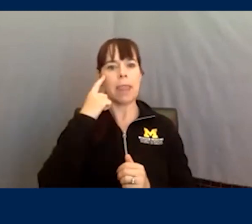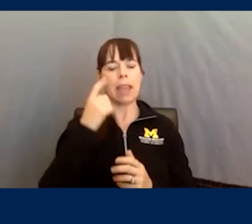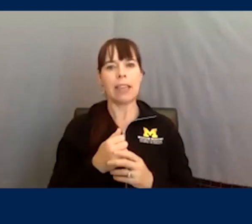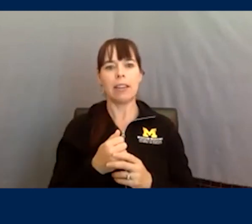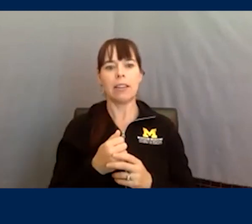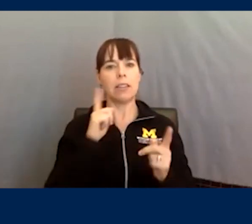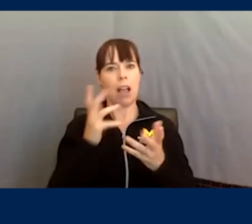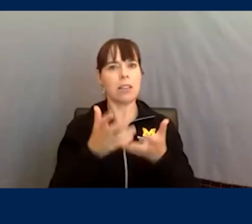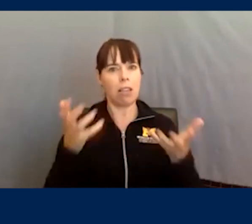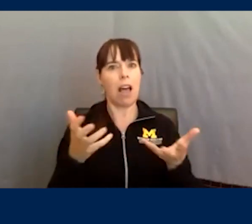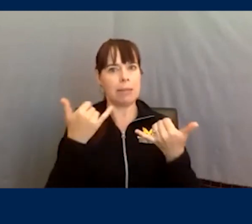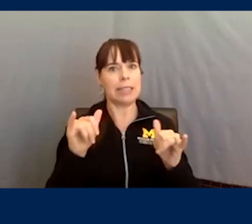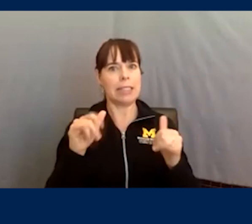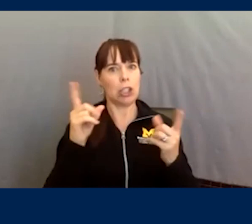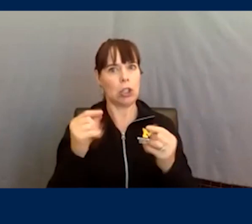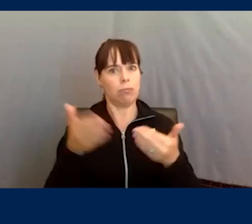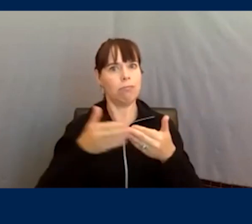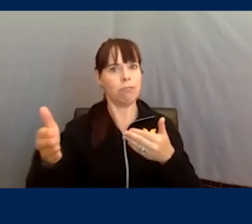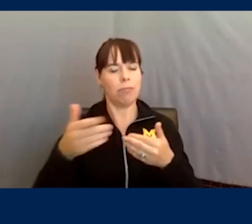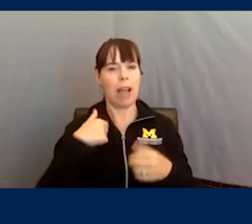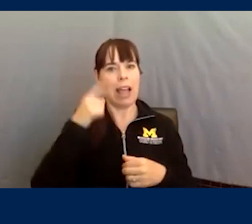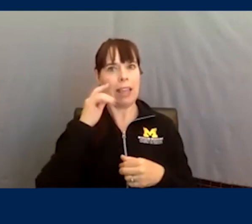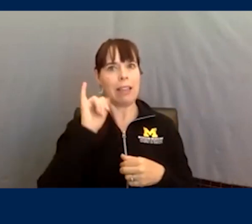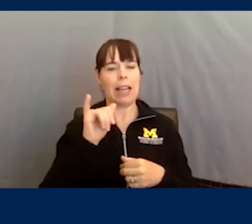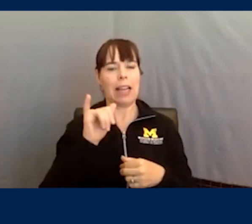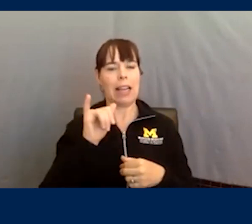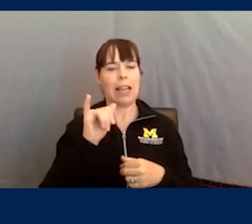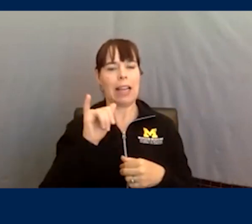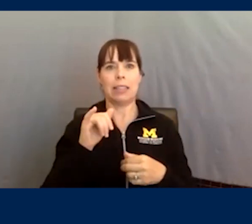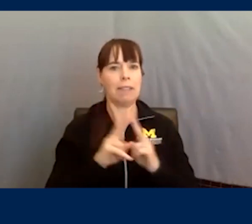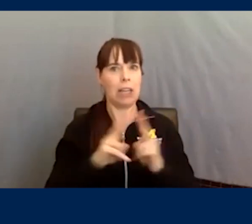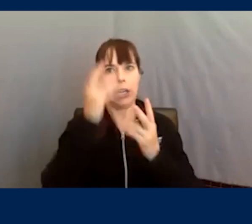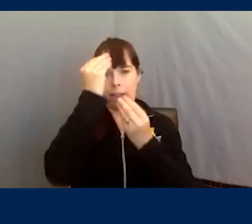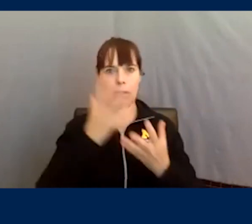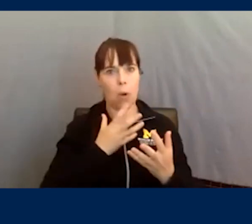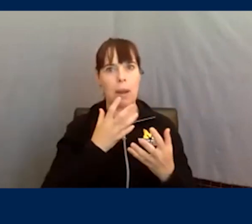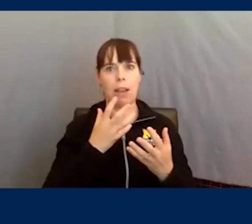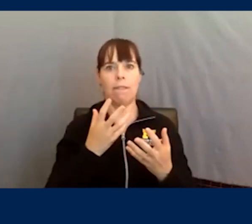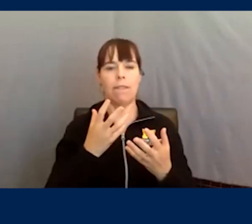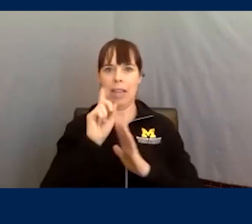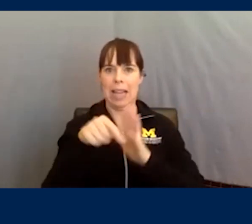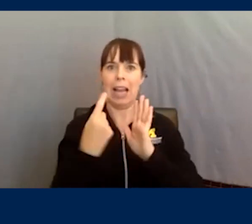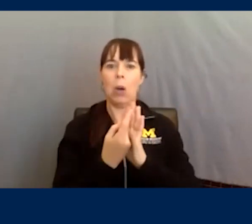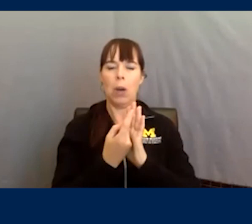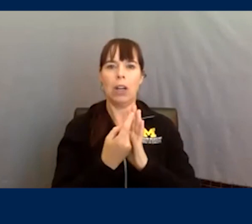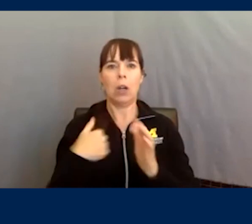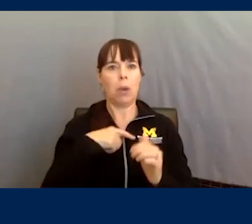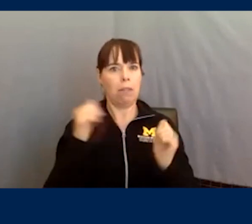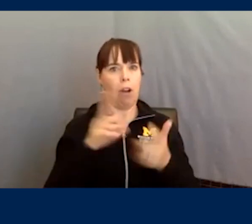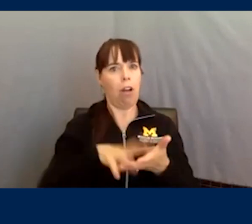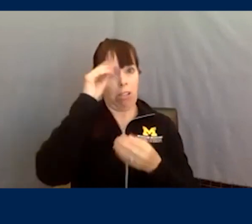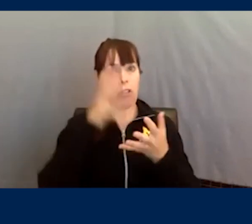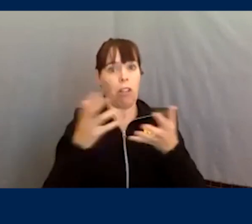there's a lot to be done. I think this has been an incredibly informative hour. We've all learned a